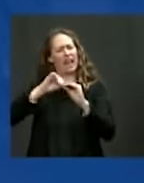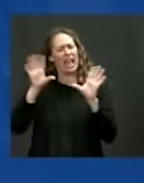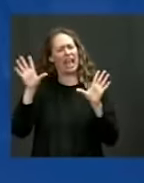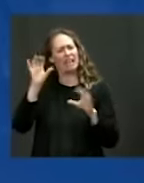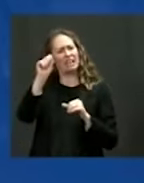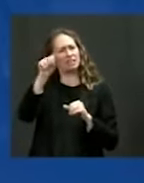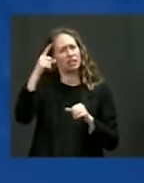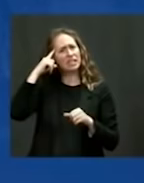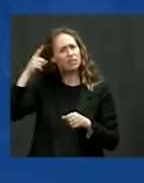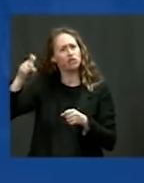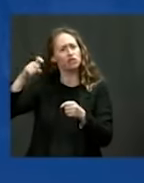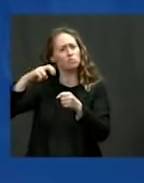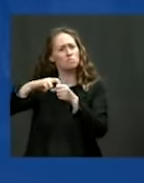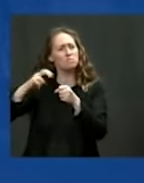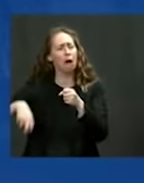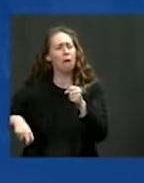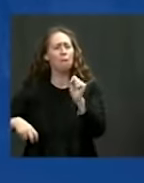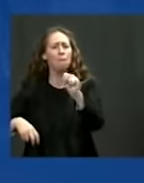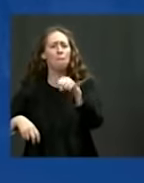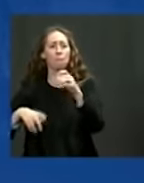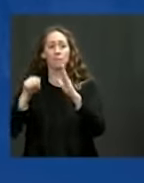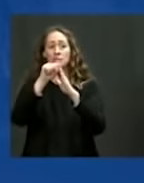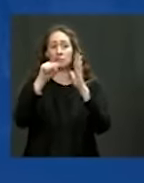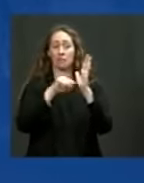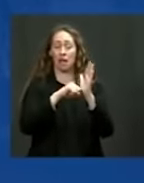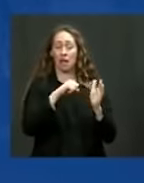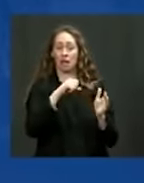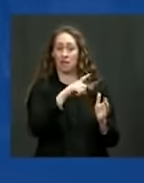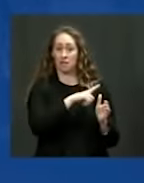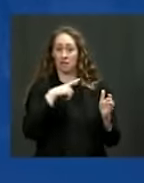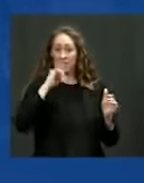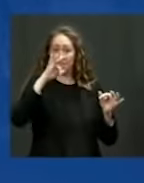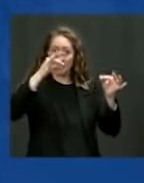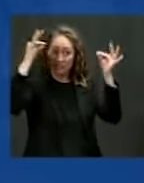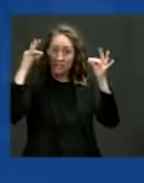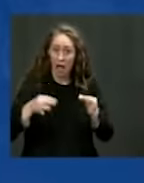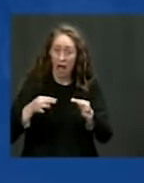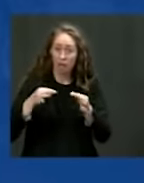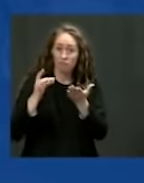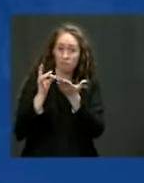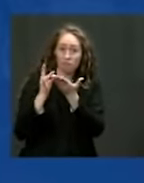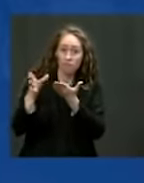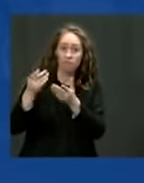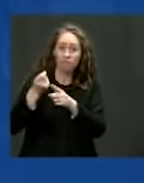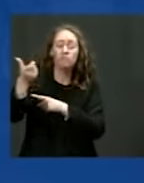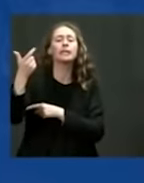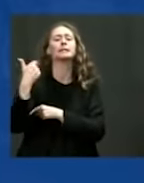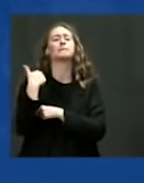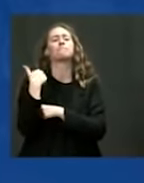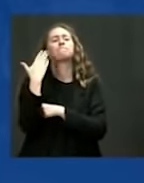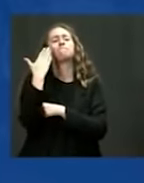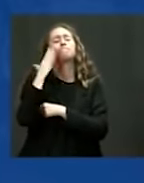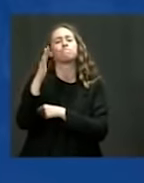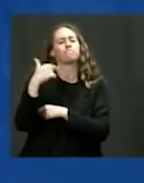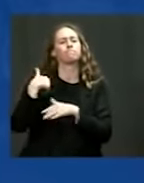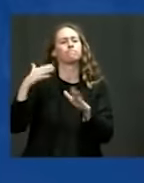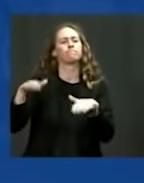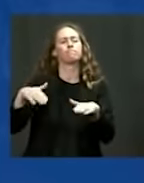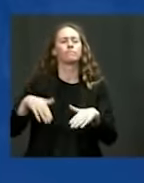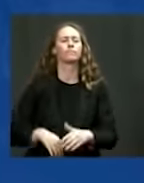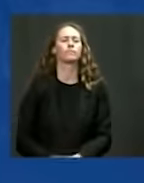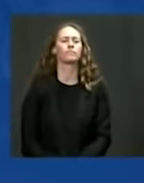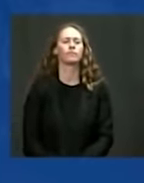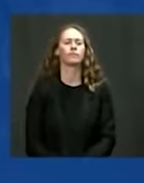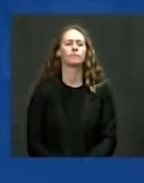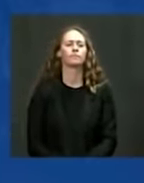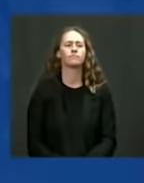legislature may decide to impeach. I don't know that for a fact. I've not read all that data. And he's using a photo of